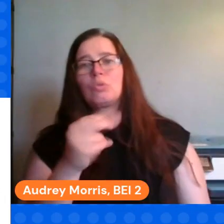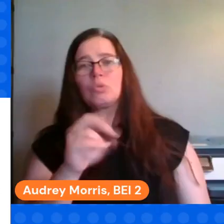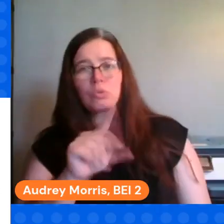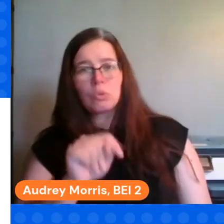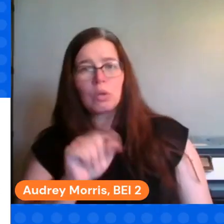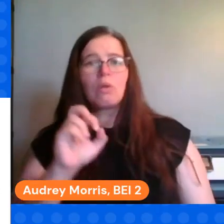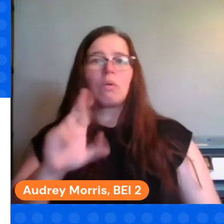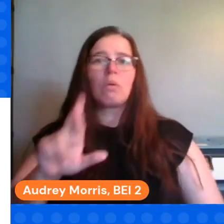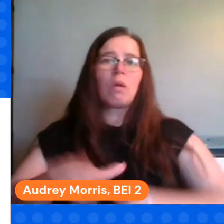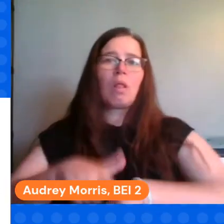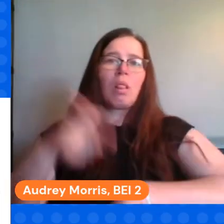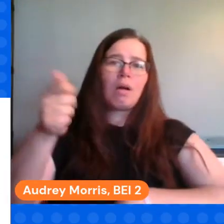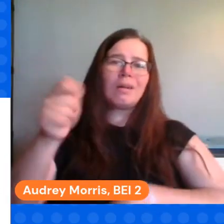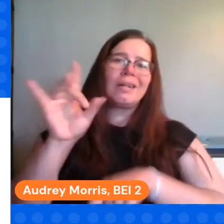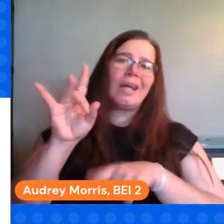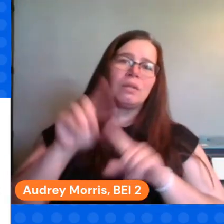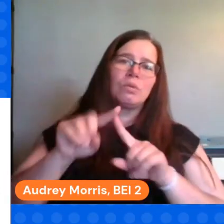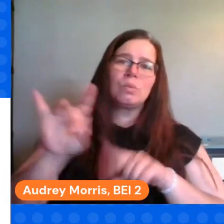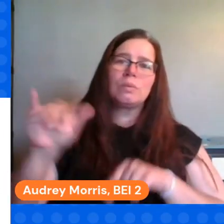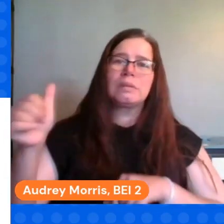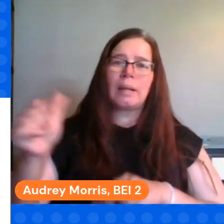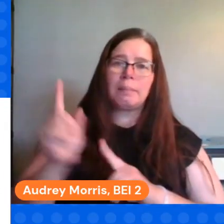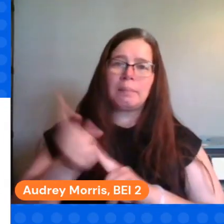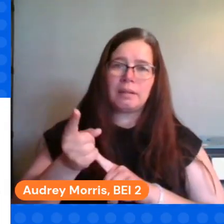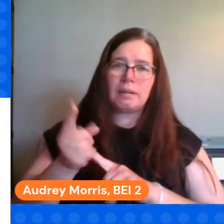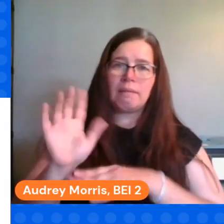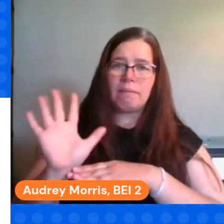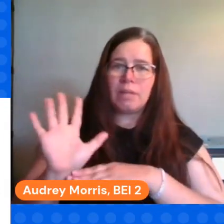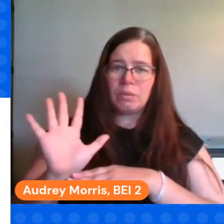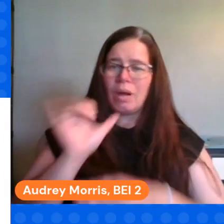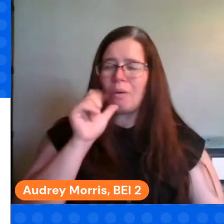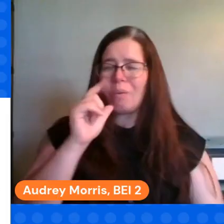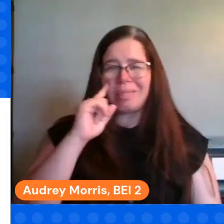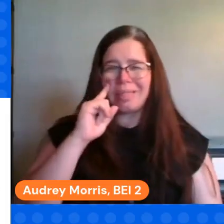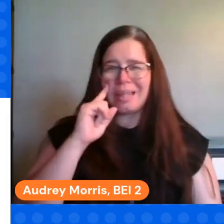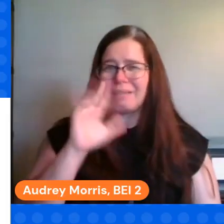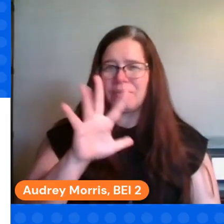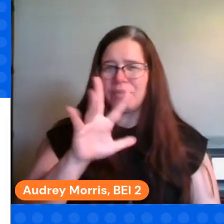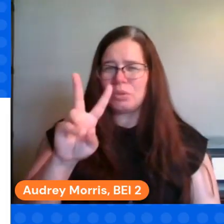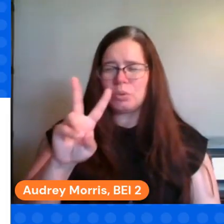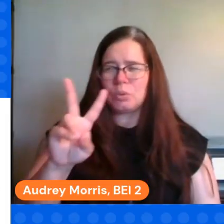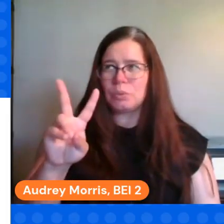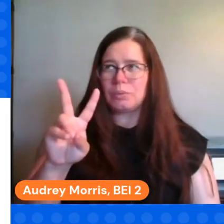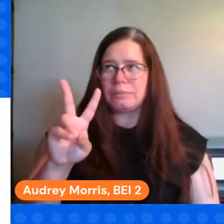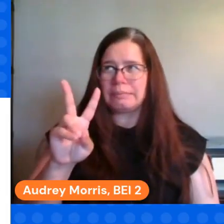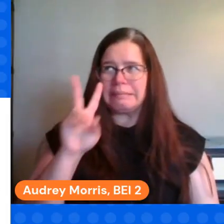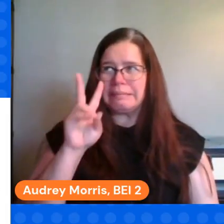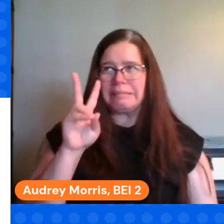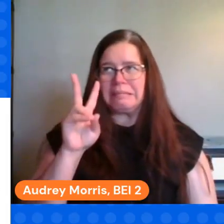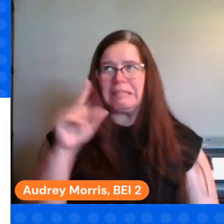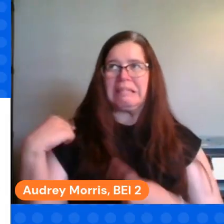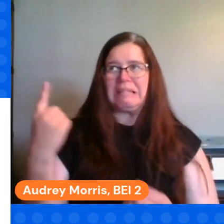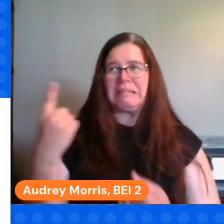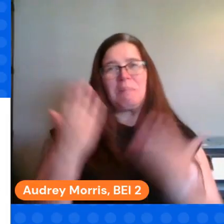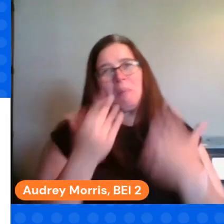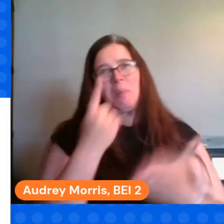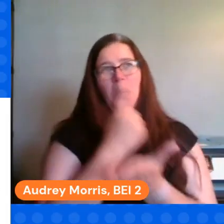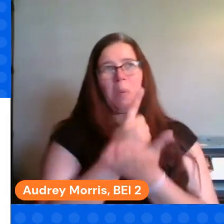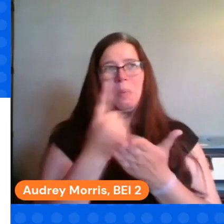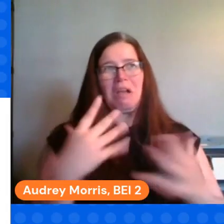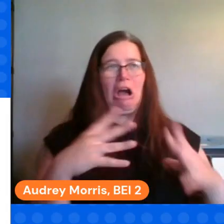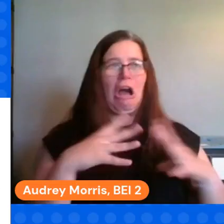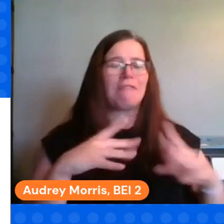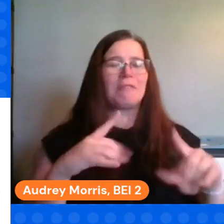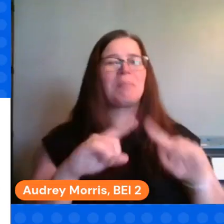10 minutes. I don't think there's quite 52 since the last time we spoke. We might have taken a week off, but anyways, it's just like